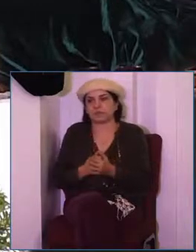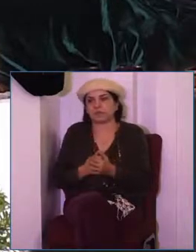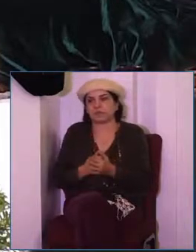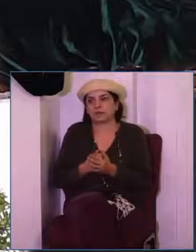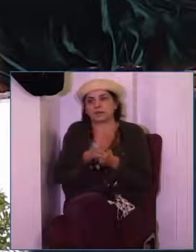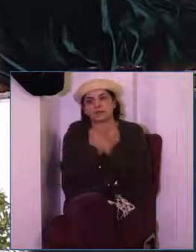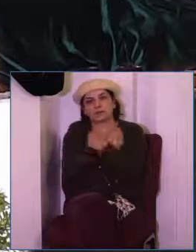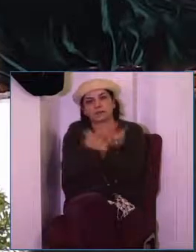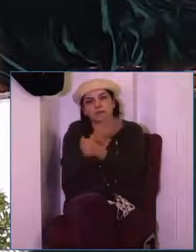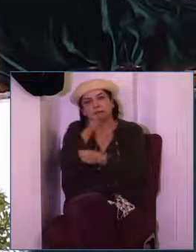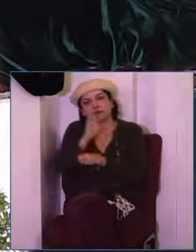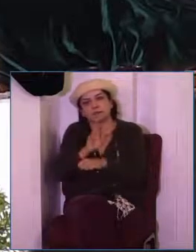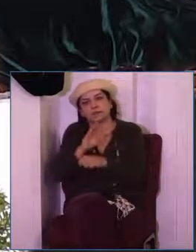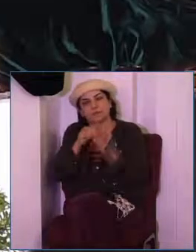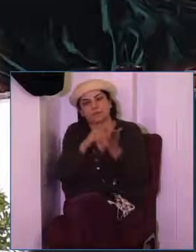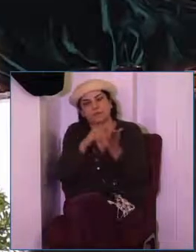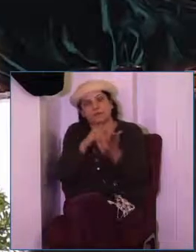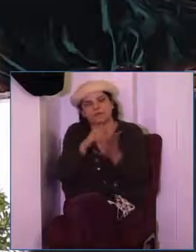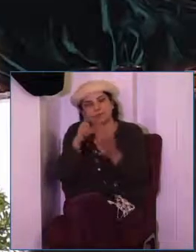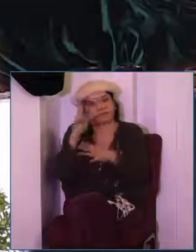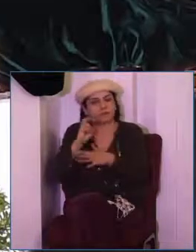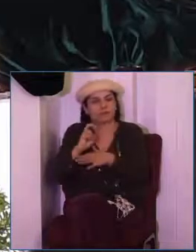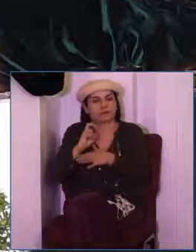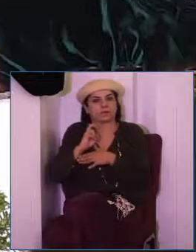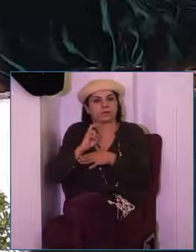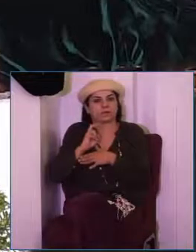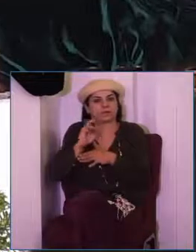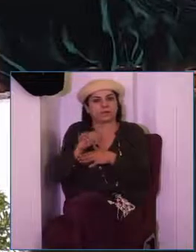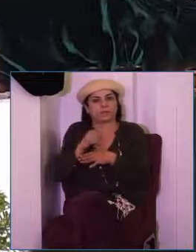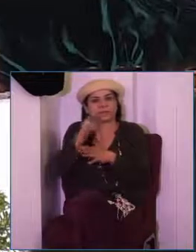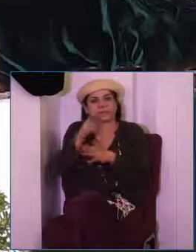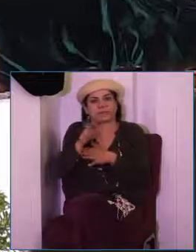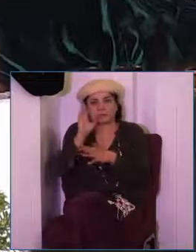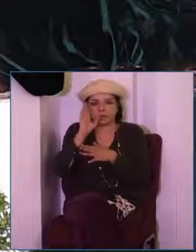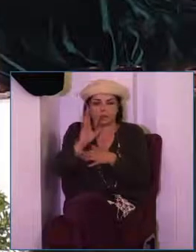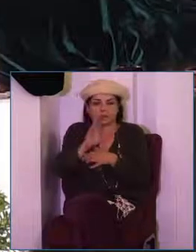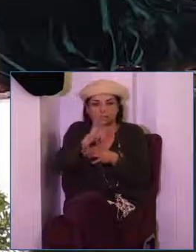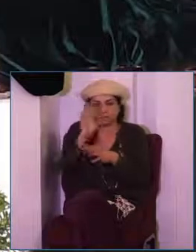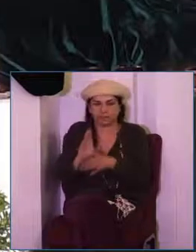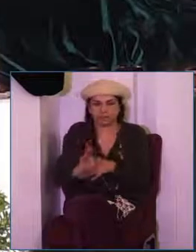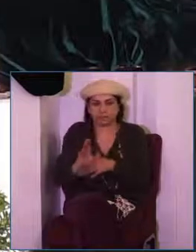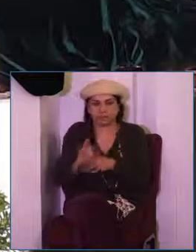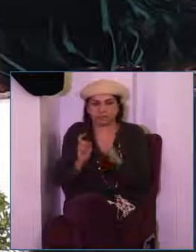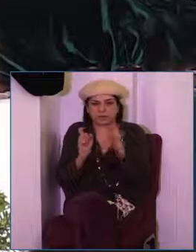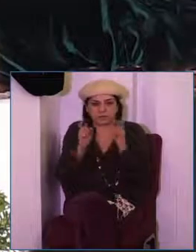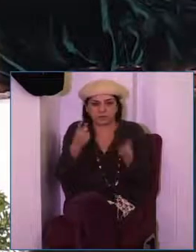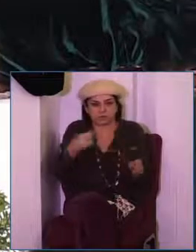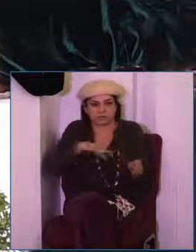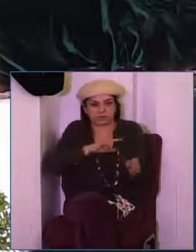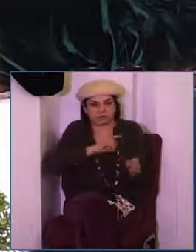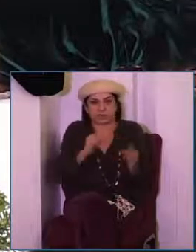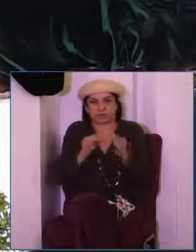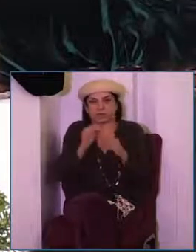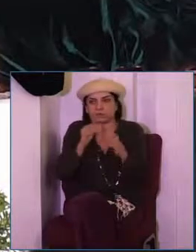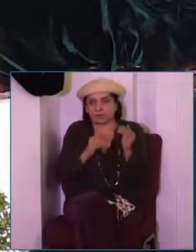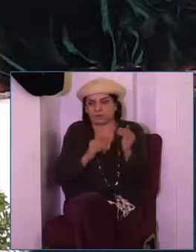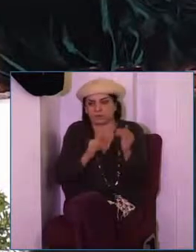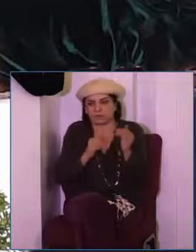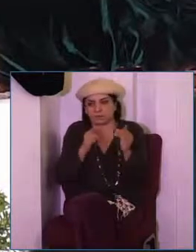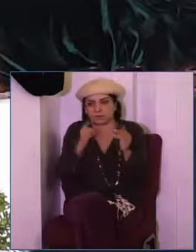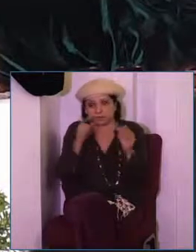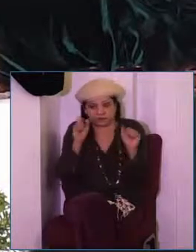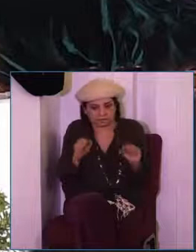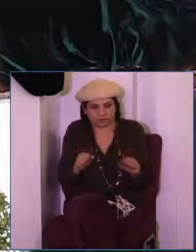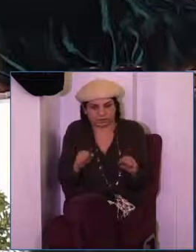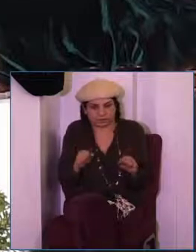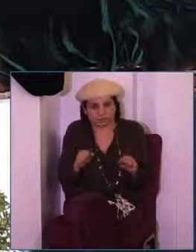Loving God, we have often heard that you will never give us more than we can handle. And